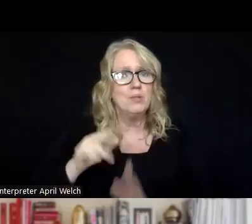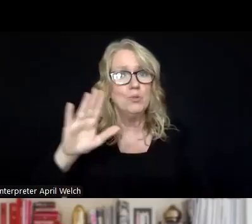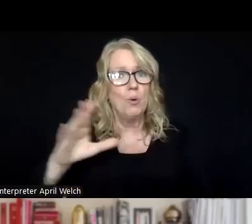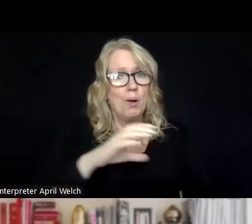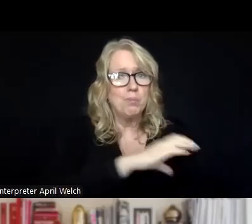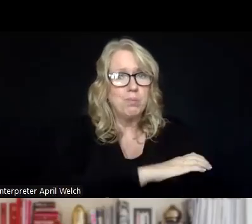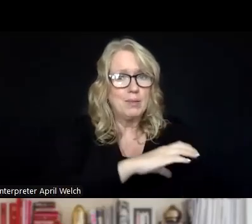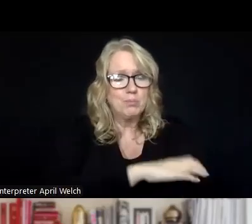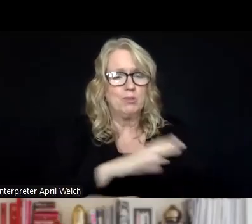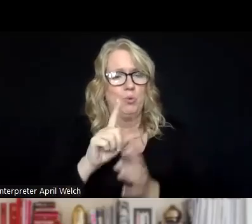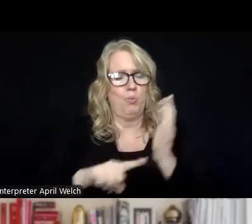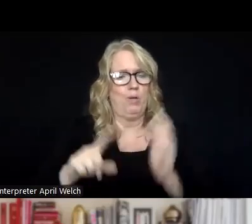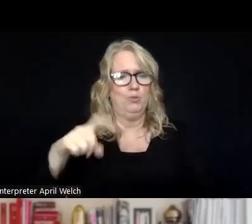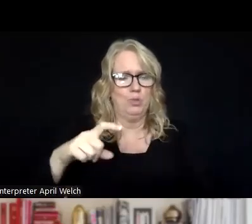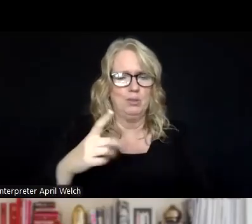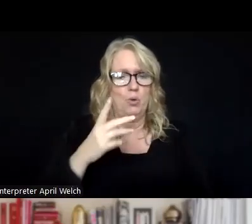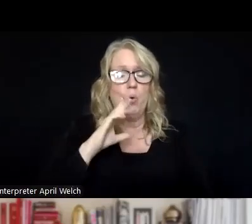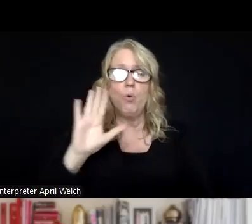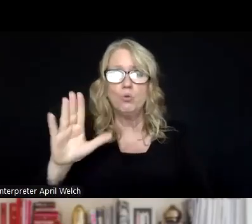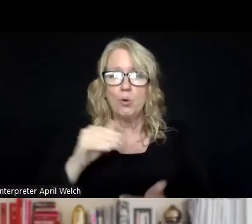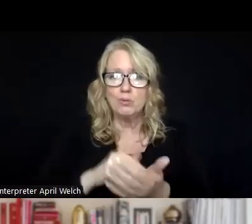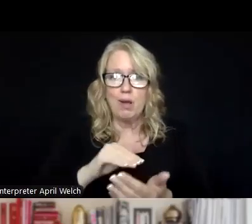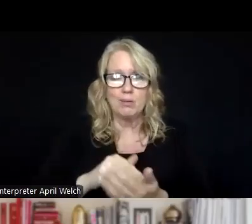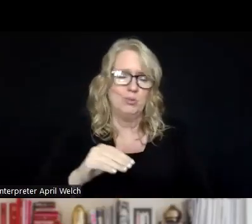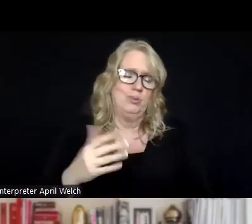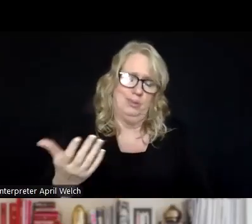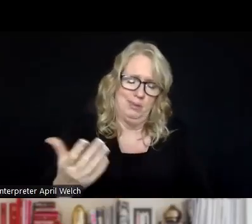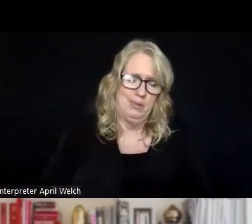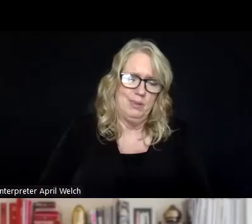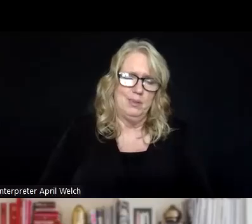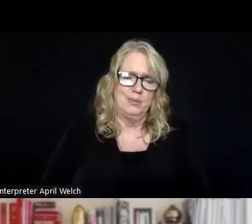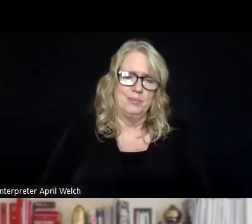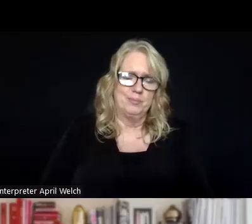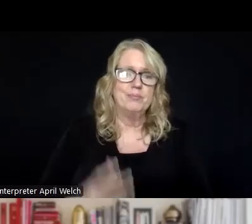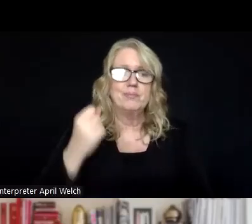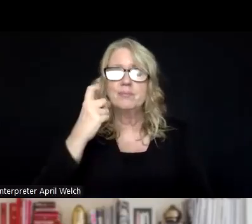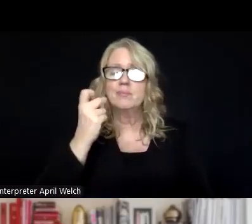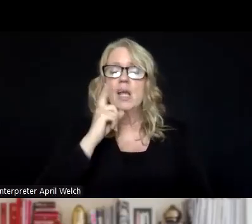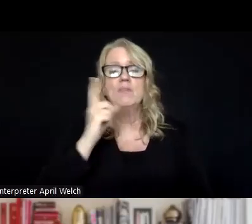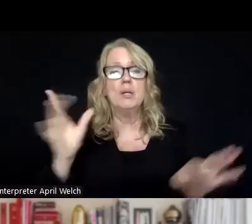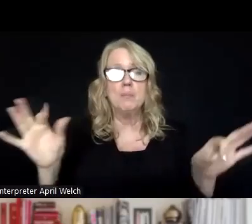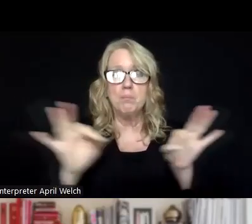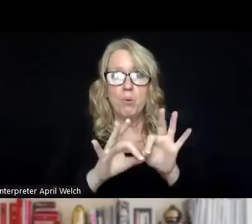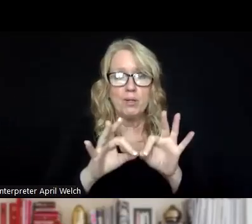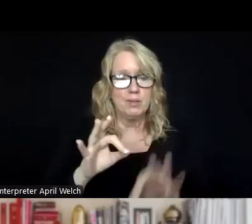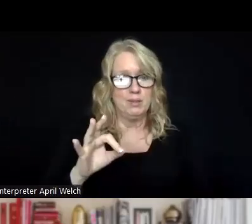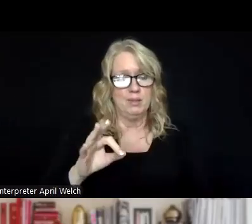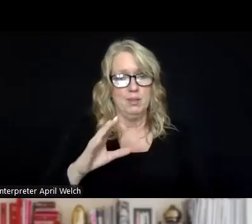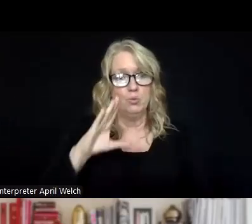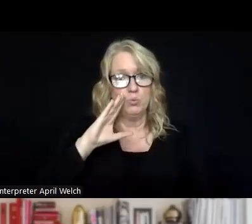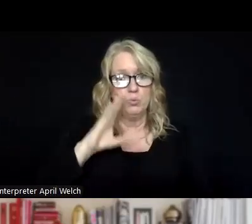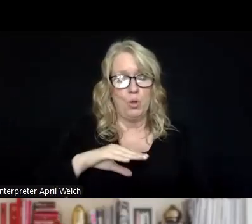as well as you should, nor would your doctor, right? And so the important thing to know is that it's